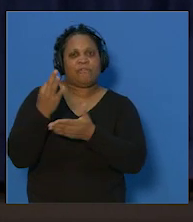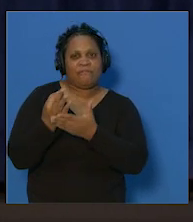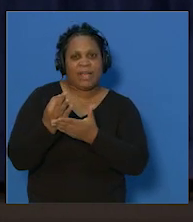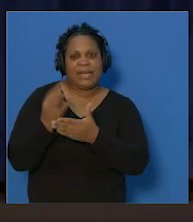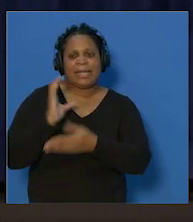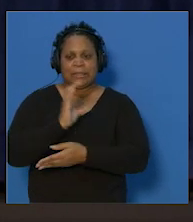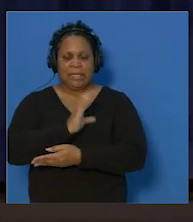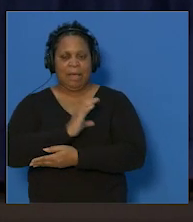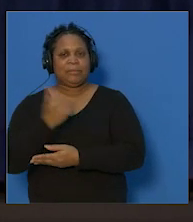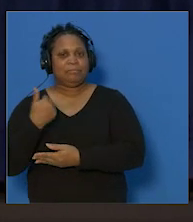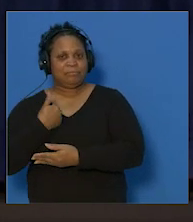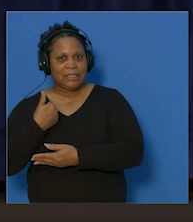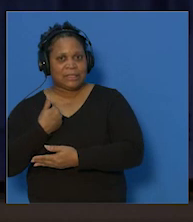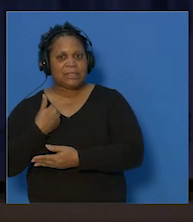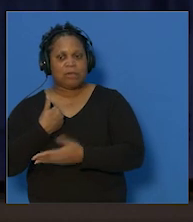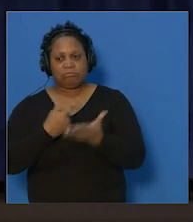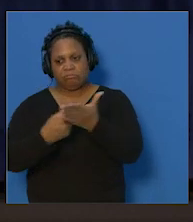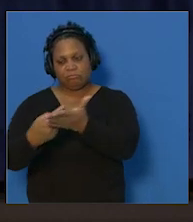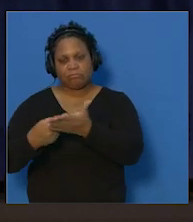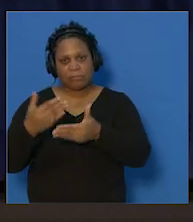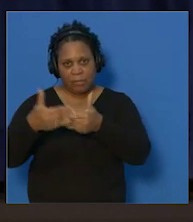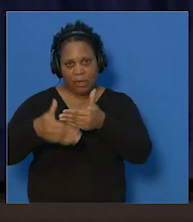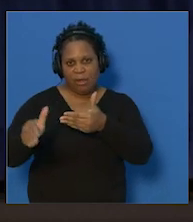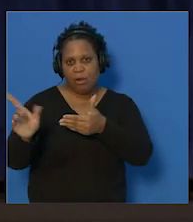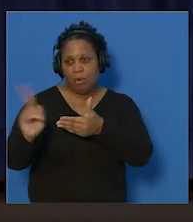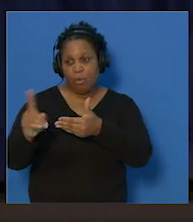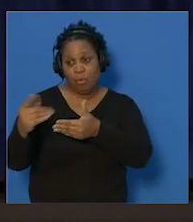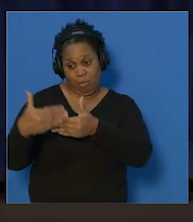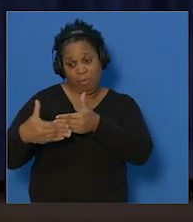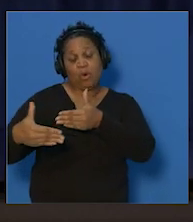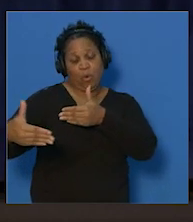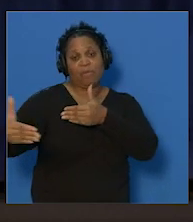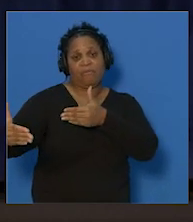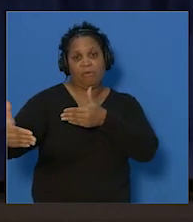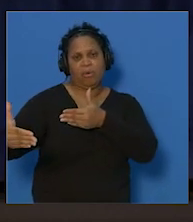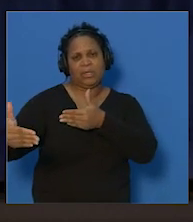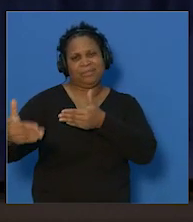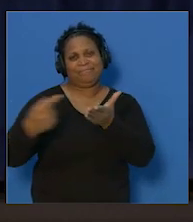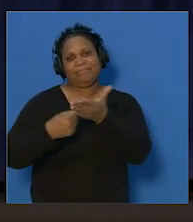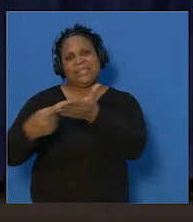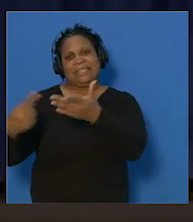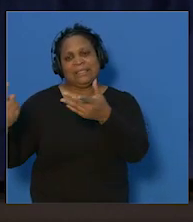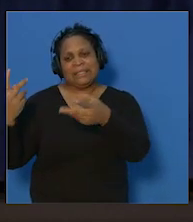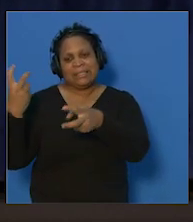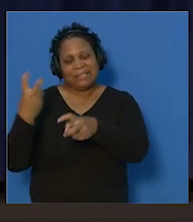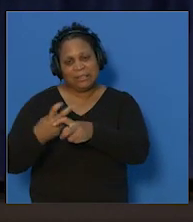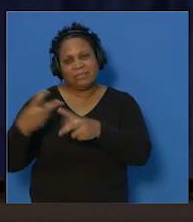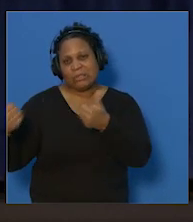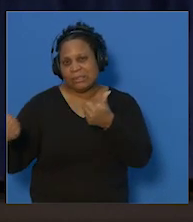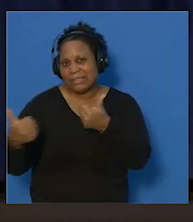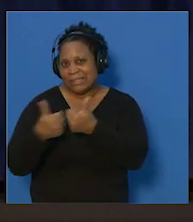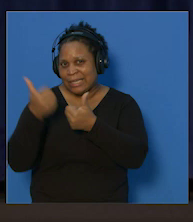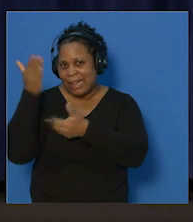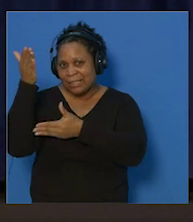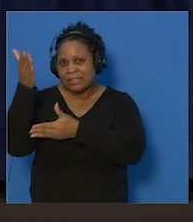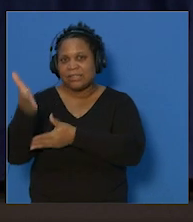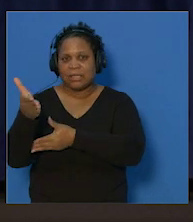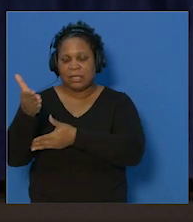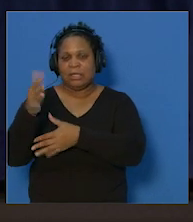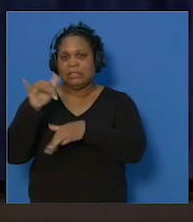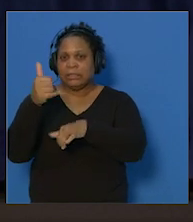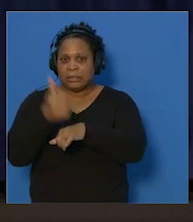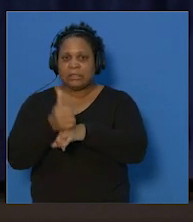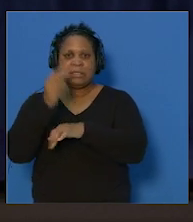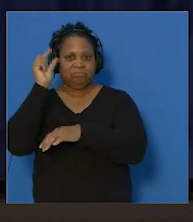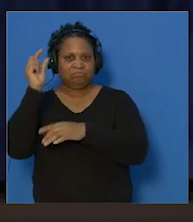myself, insofar as discussing where we are going forward, and to discuss the difficult challenges ahead when the government looks at putting together what